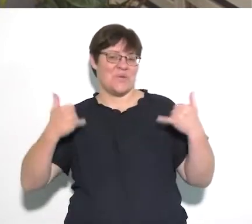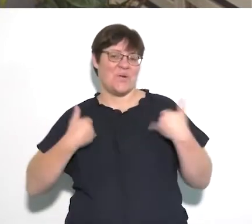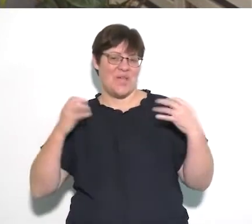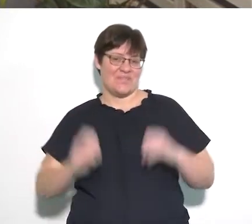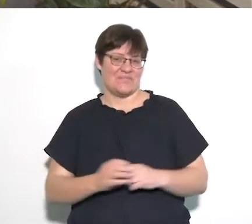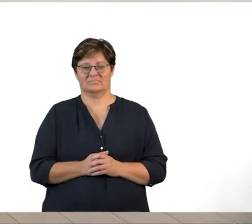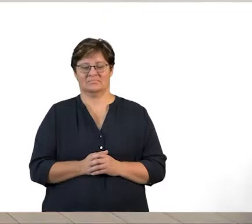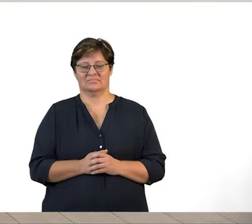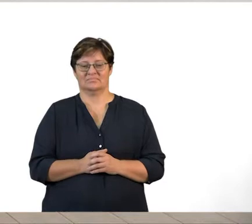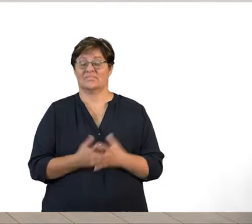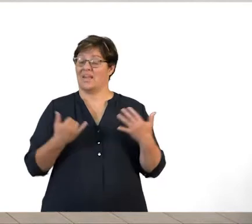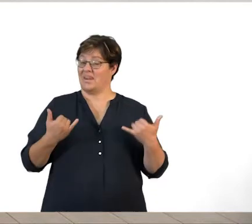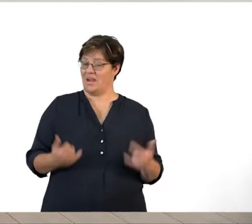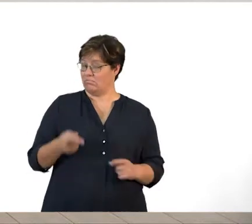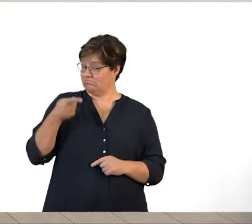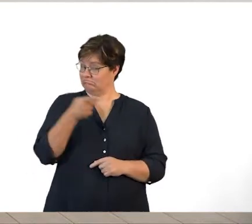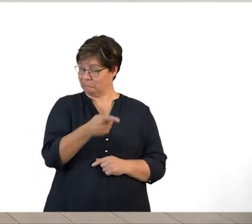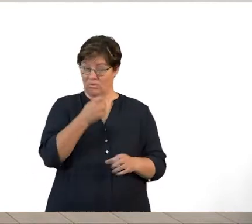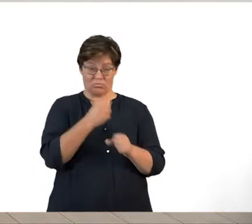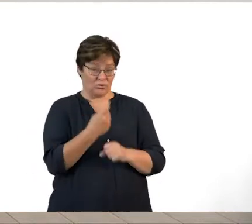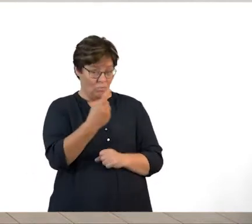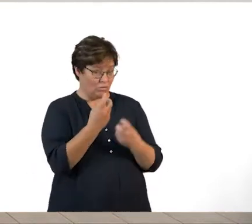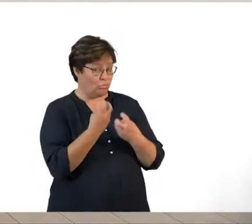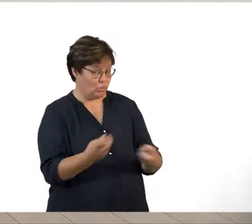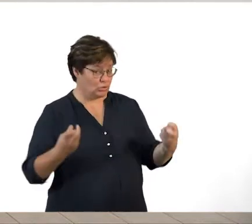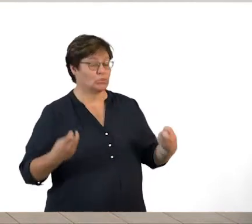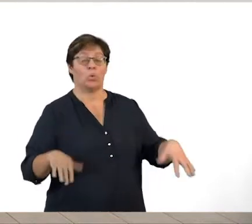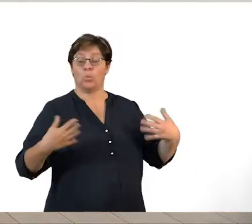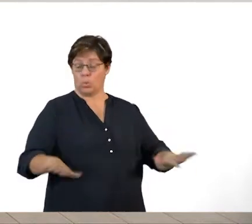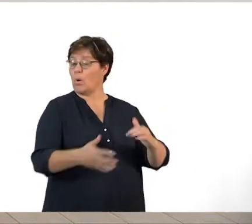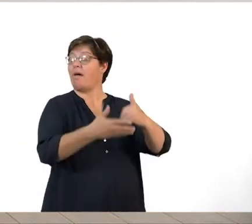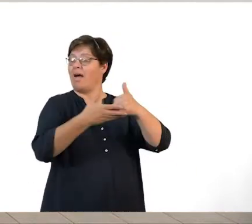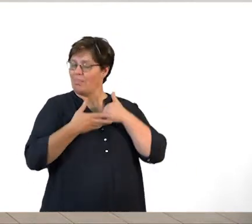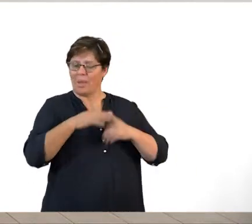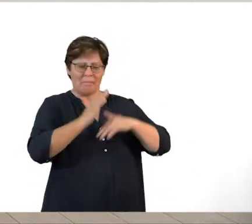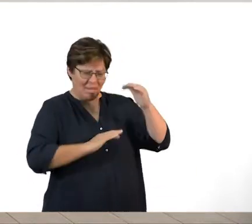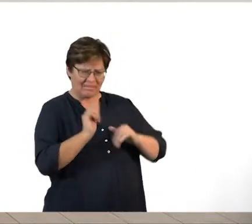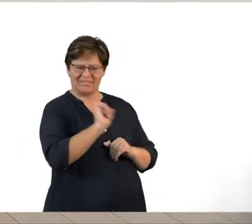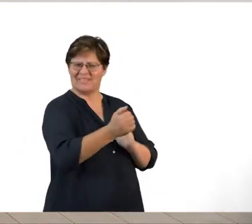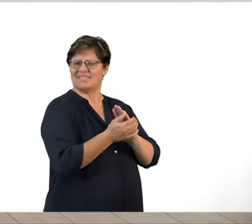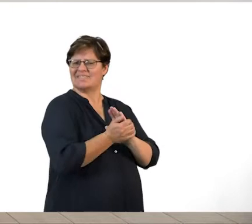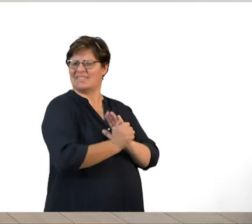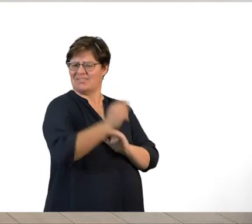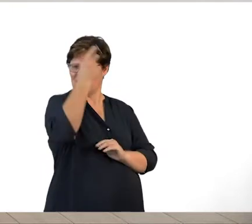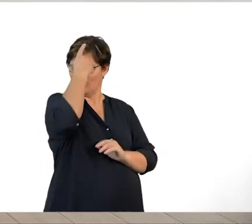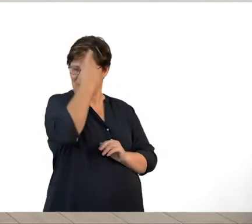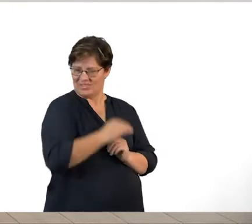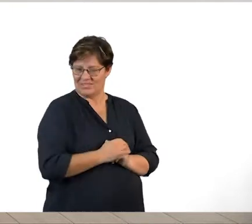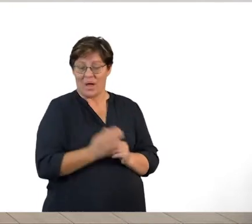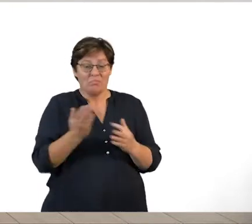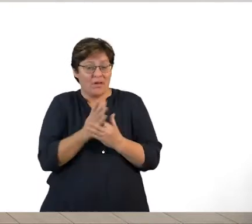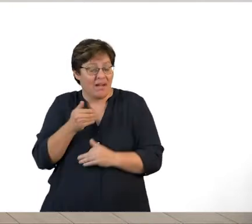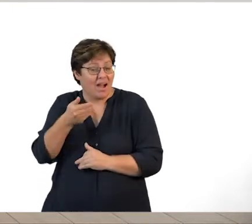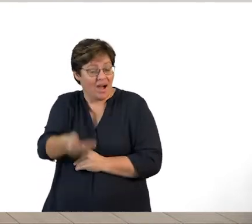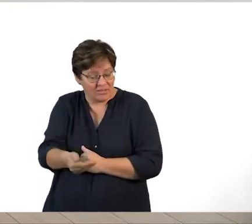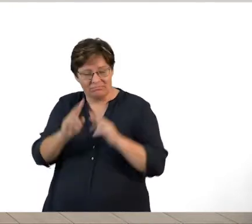fun. Now that grade 1 resource really helps to build life skills knowledge. After